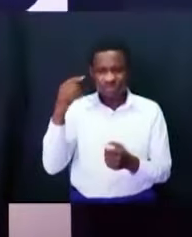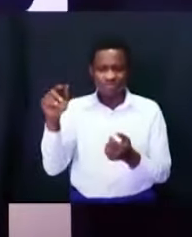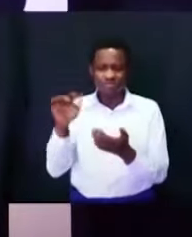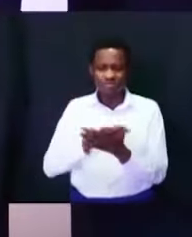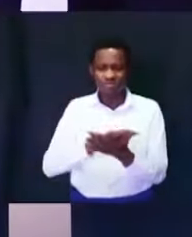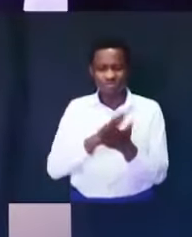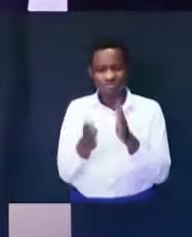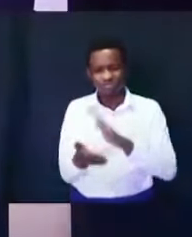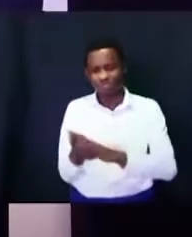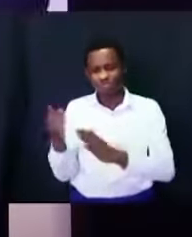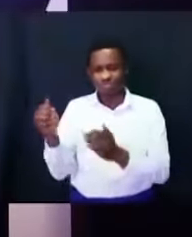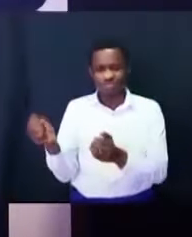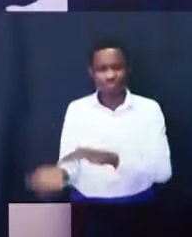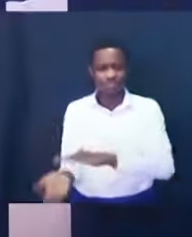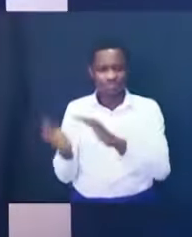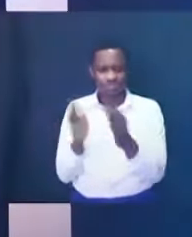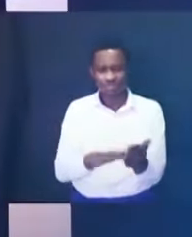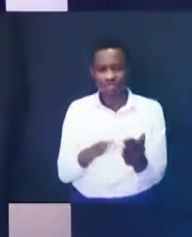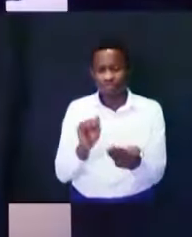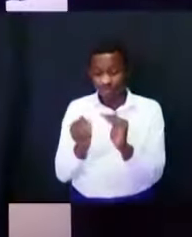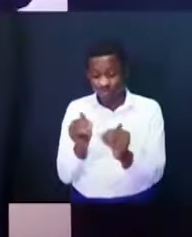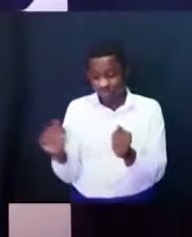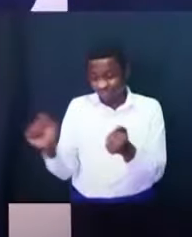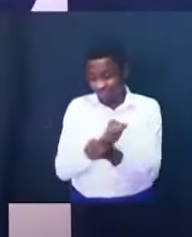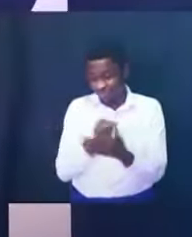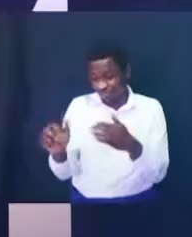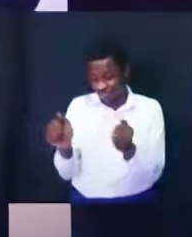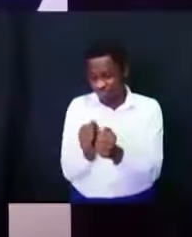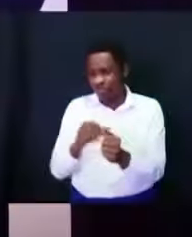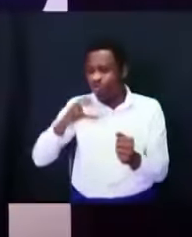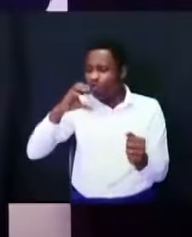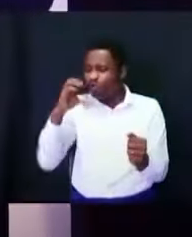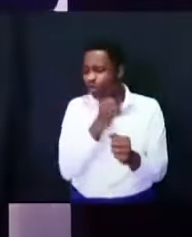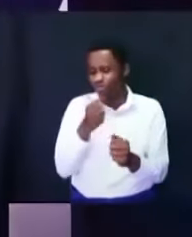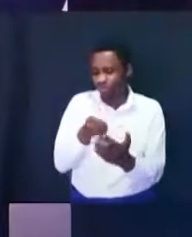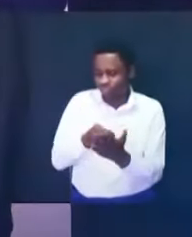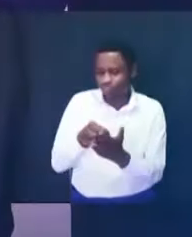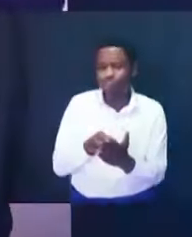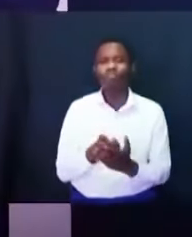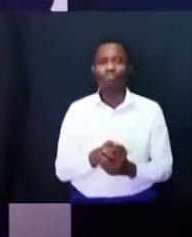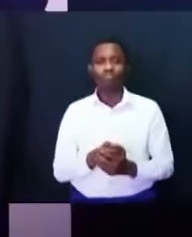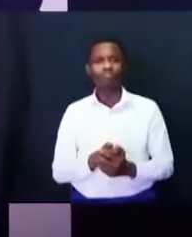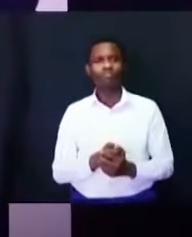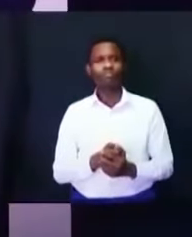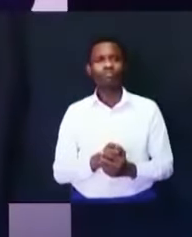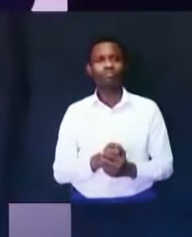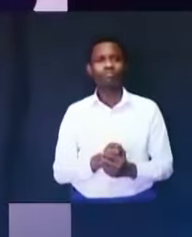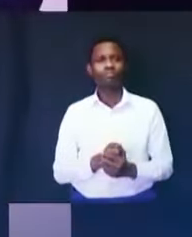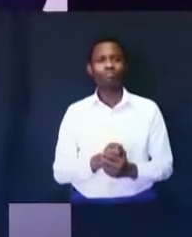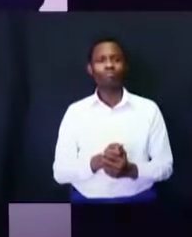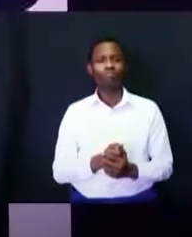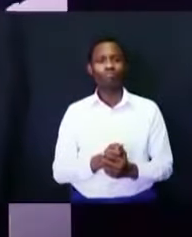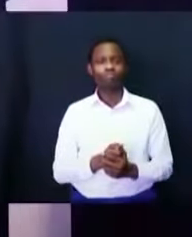seared as with a hot iron are we together yeah so it is